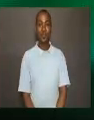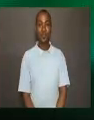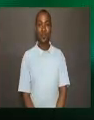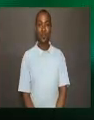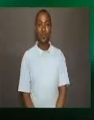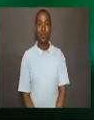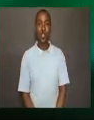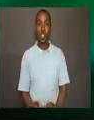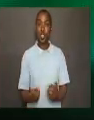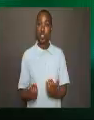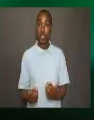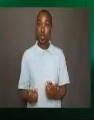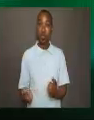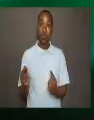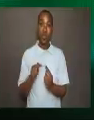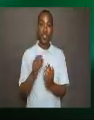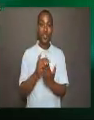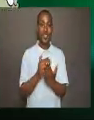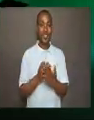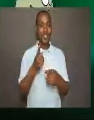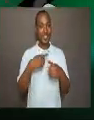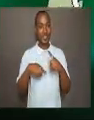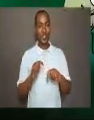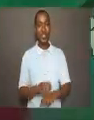let's get back to our lesson.